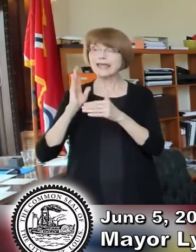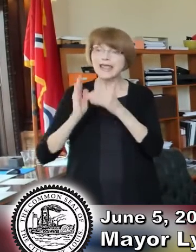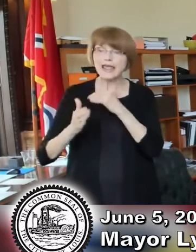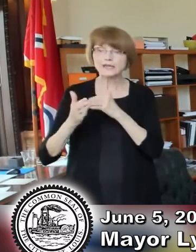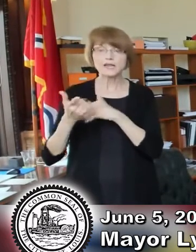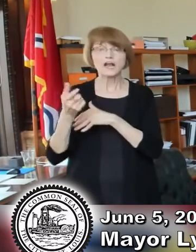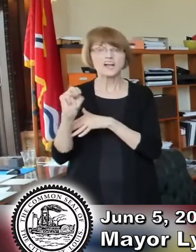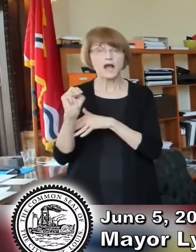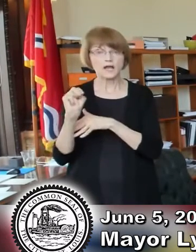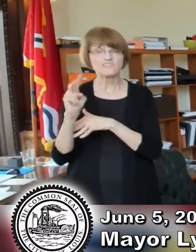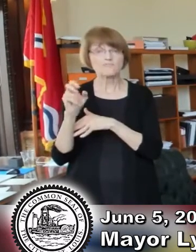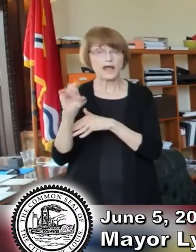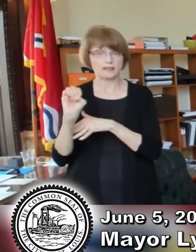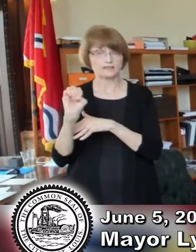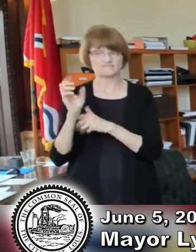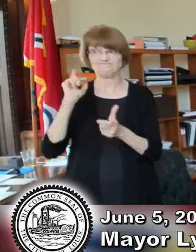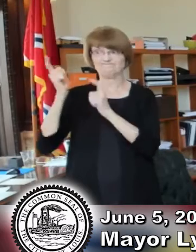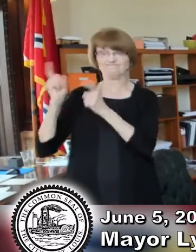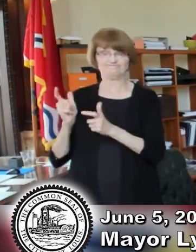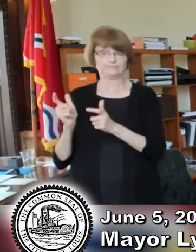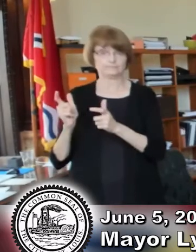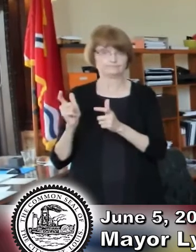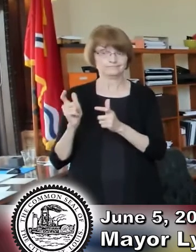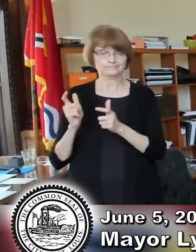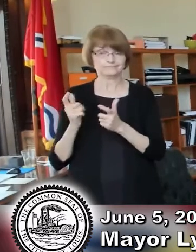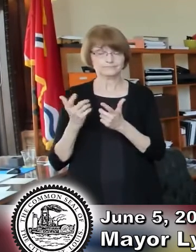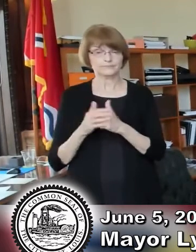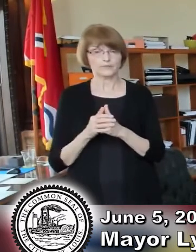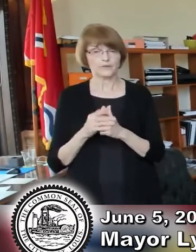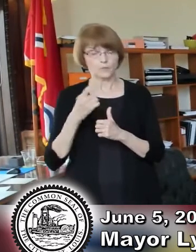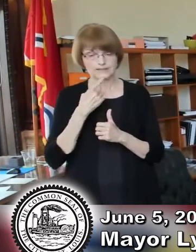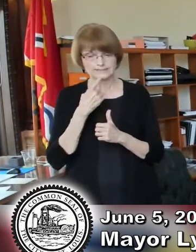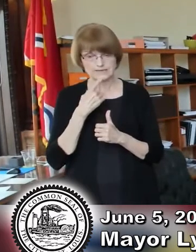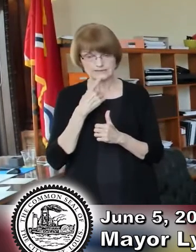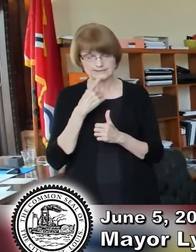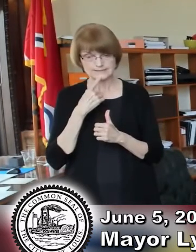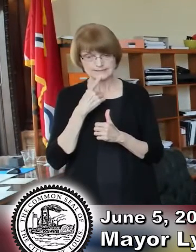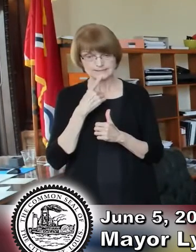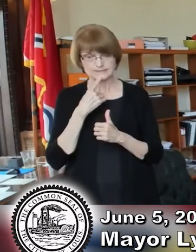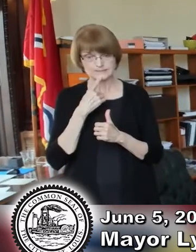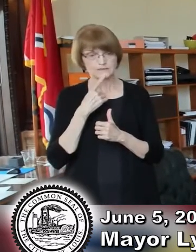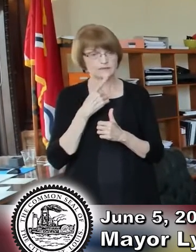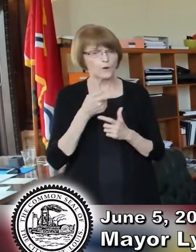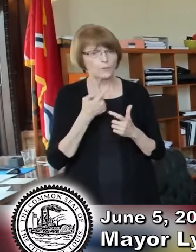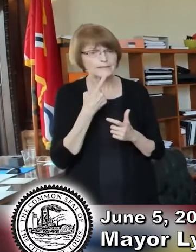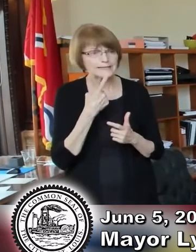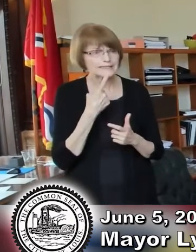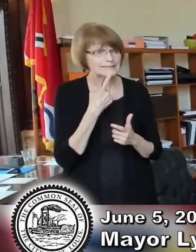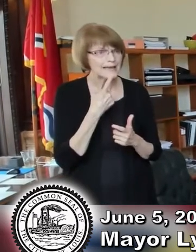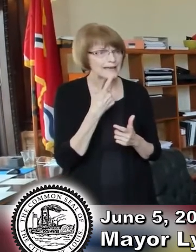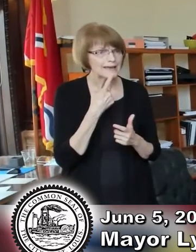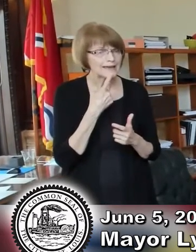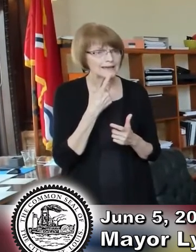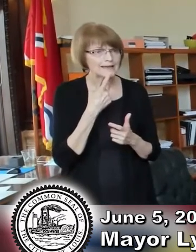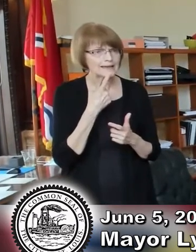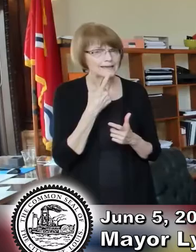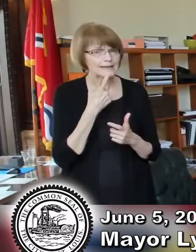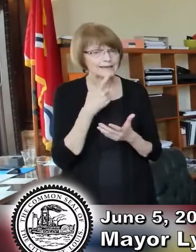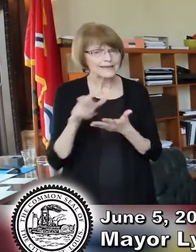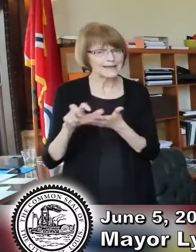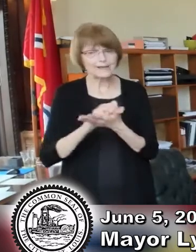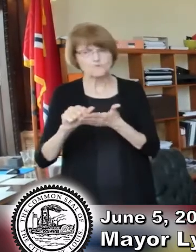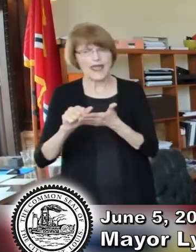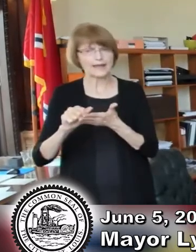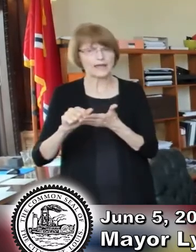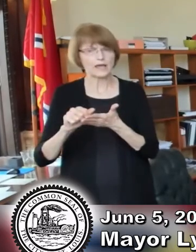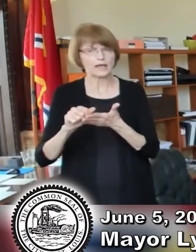And one of them says what does it say? Eradicate gun violence. I can't read,